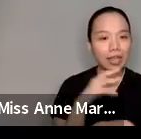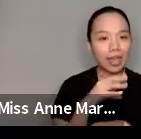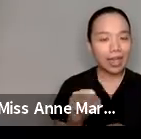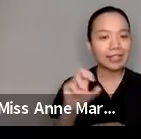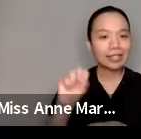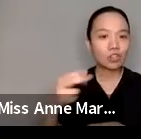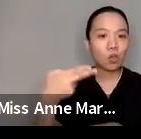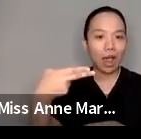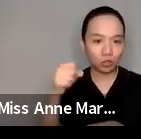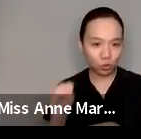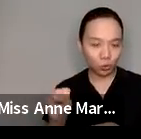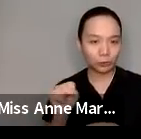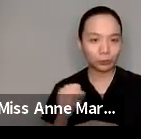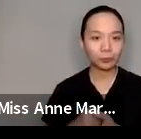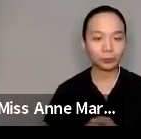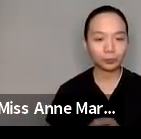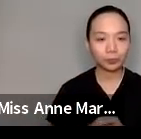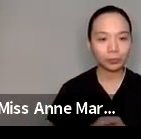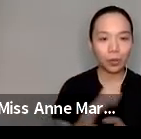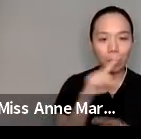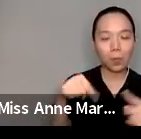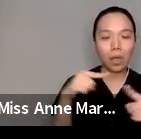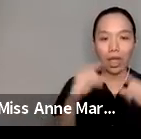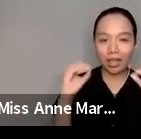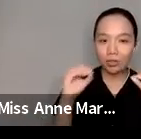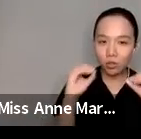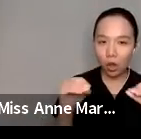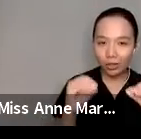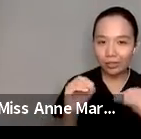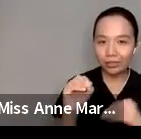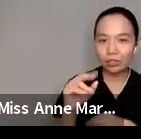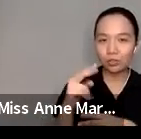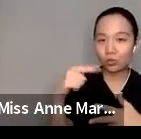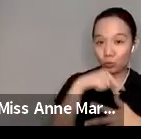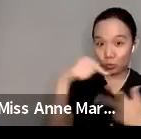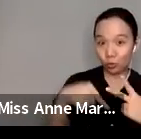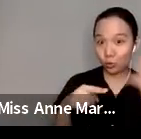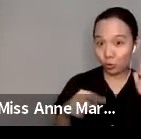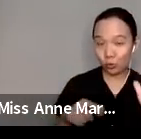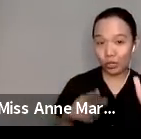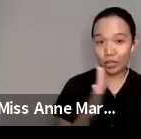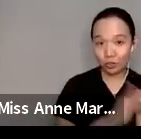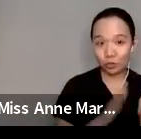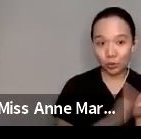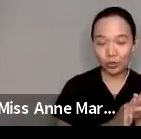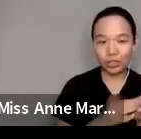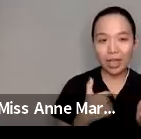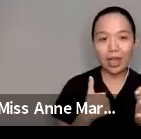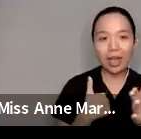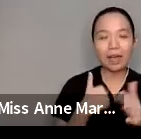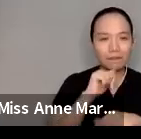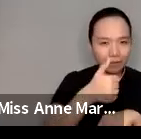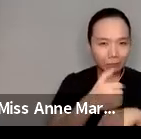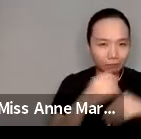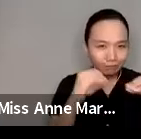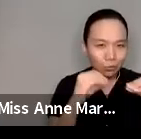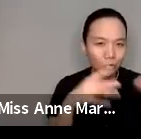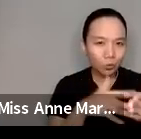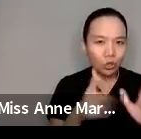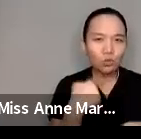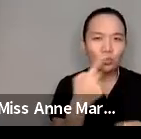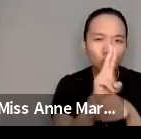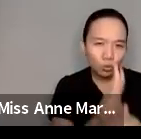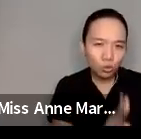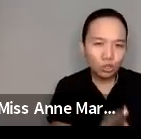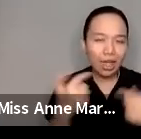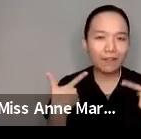High School. When I taught at these three schools, I found that my students used to have difficulty